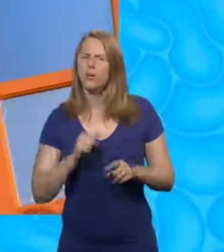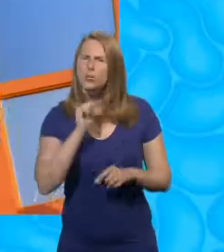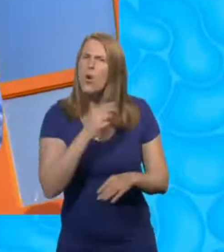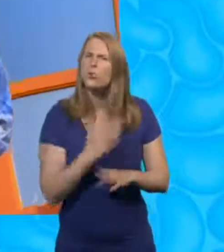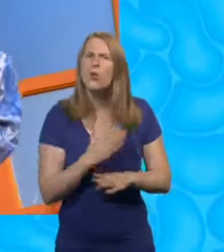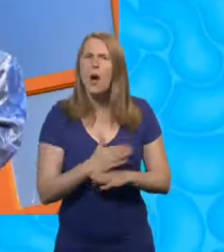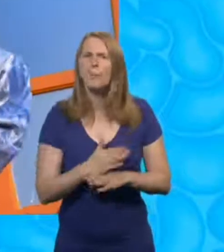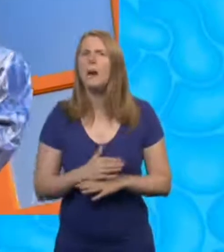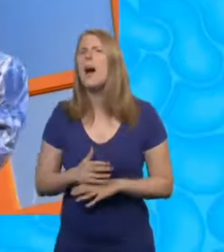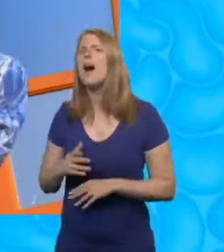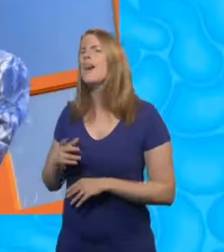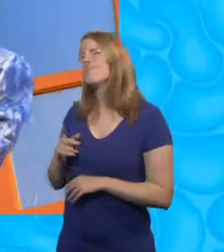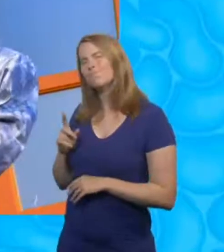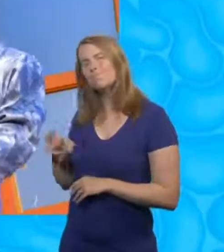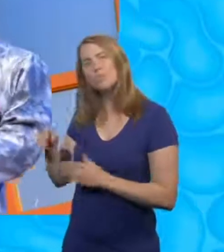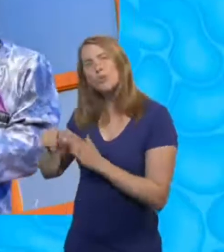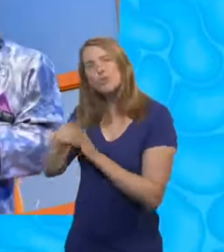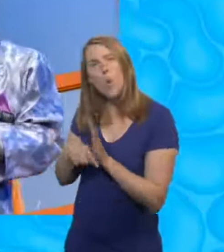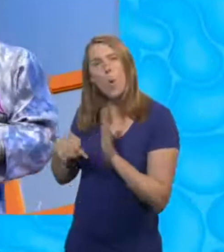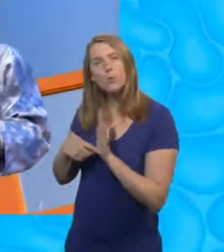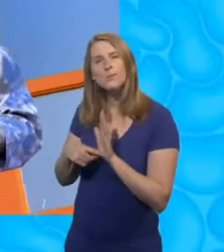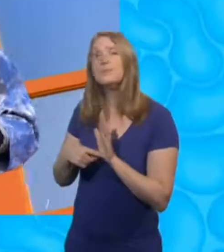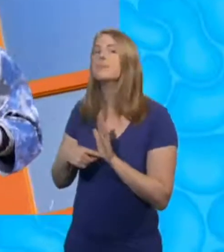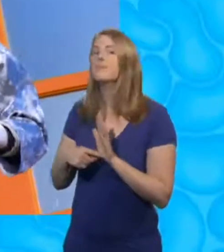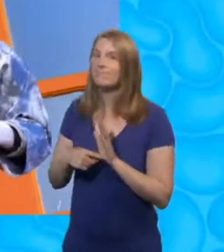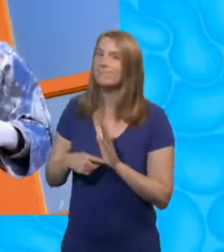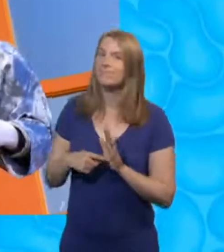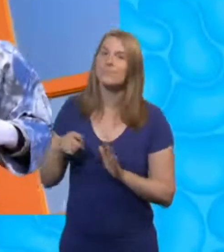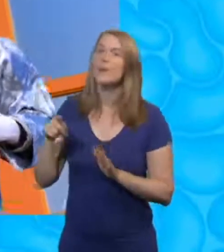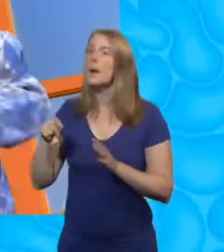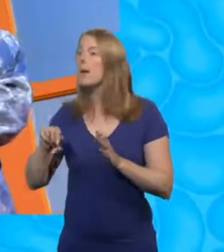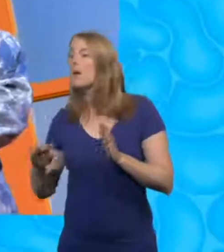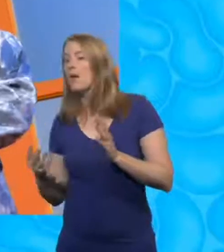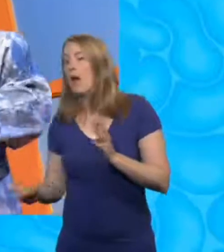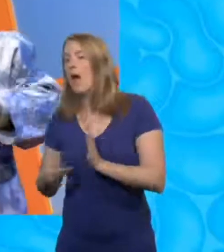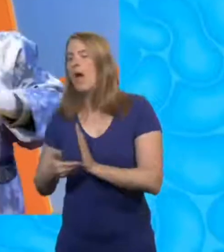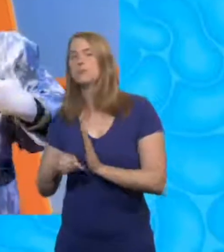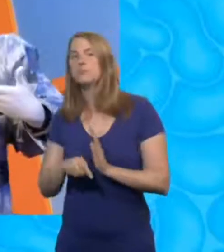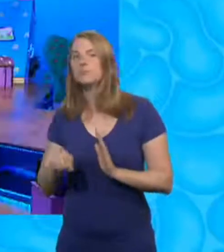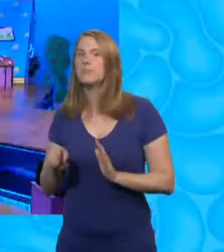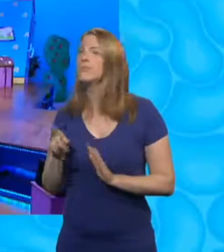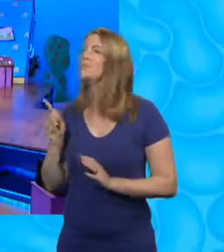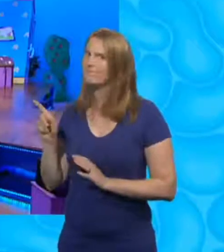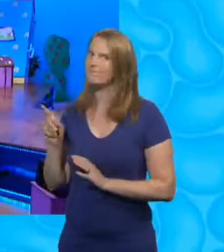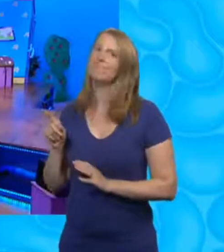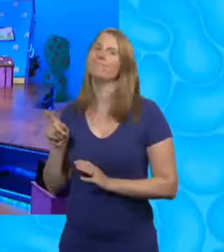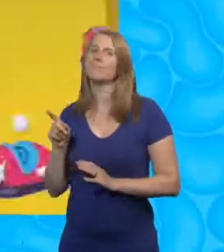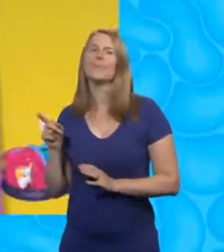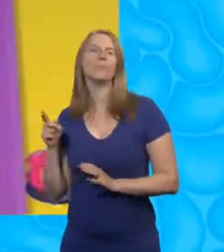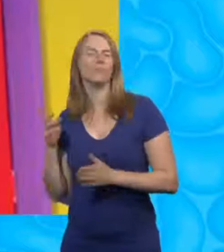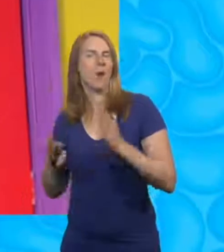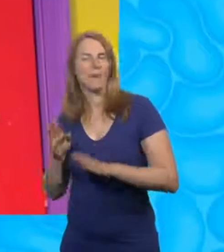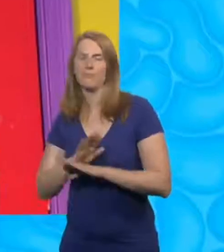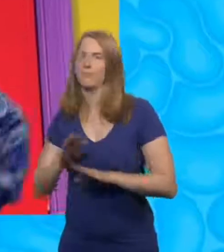job. Well, actually, sir, you see, if you consult the monster sitting rules, it quite clearly says, rule number four, Robert, do not get the door. Wait a second.